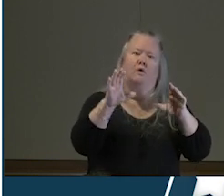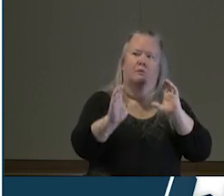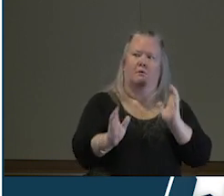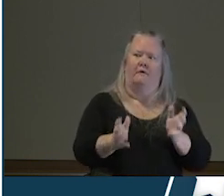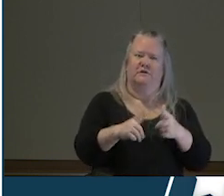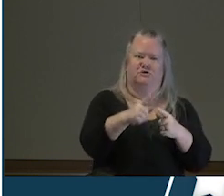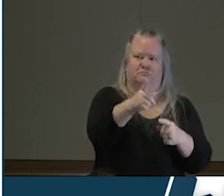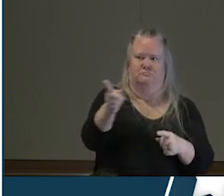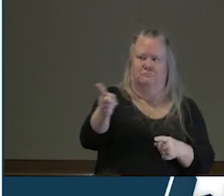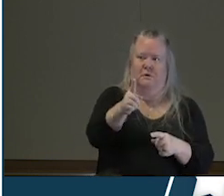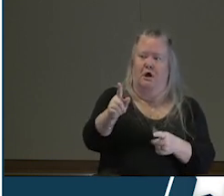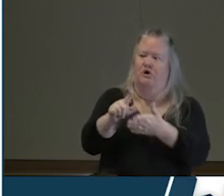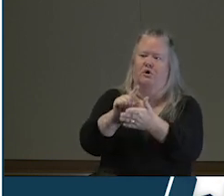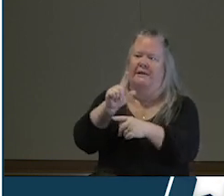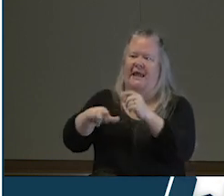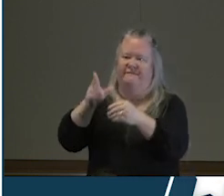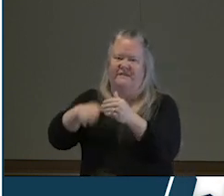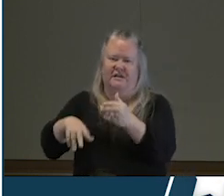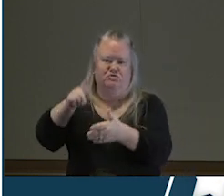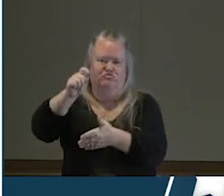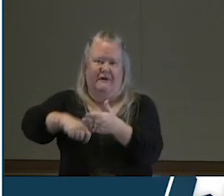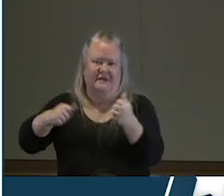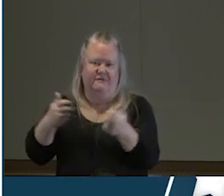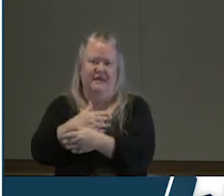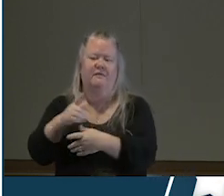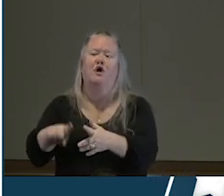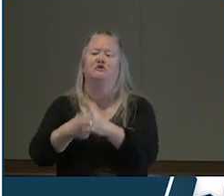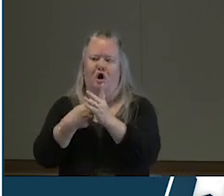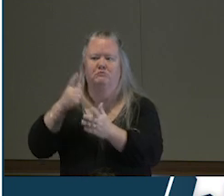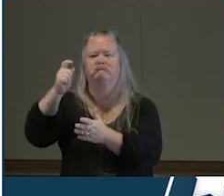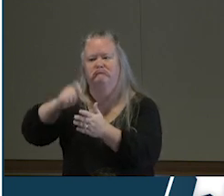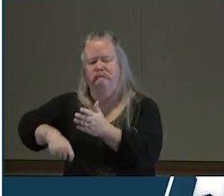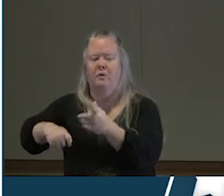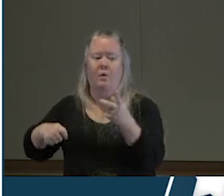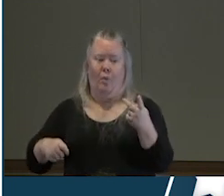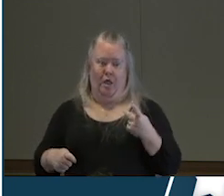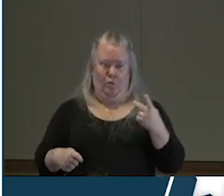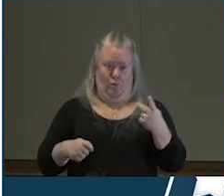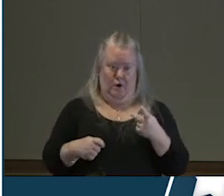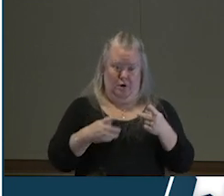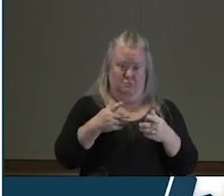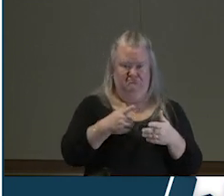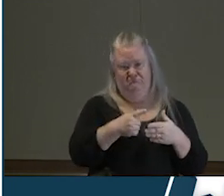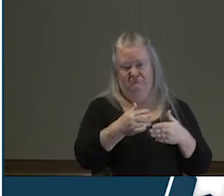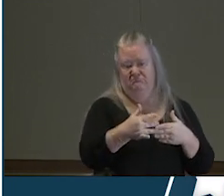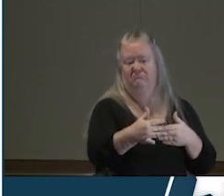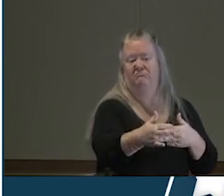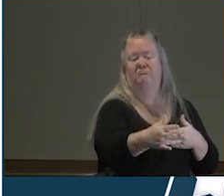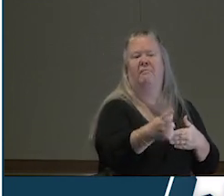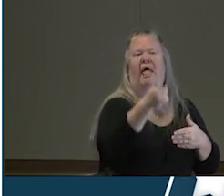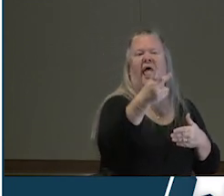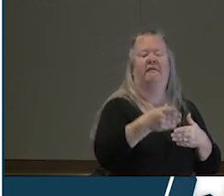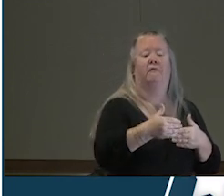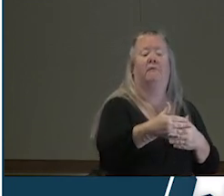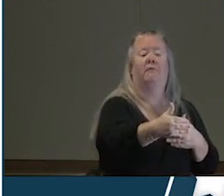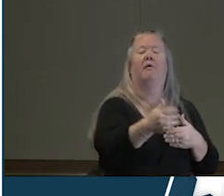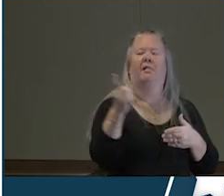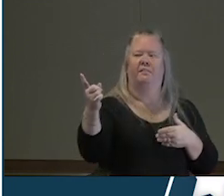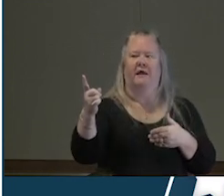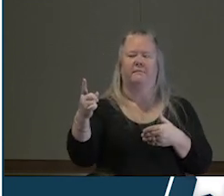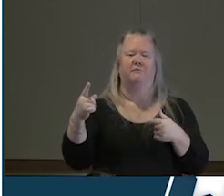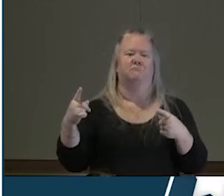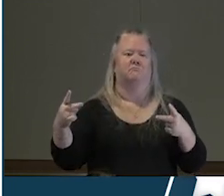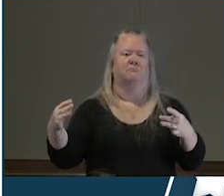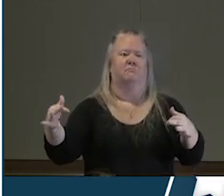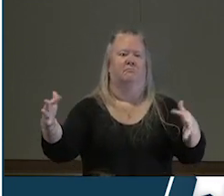are, so we can say like, all right, attorney's not going to finish drafting everything. They're going to start drafting, so by the time we're halfway down the racetrack, they can be halfway